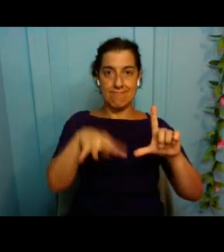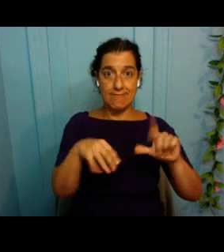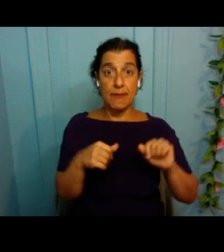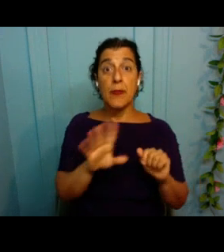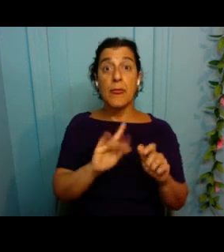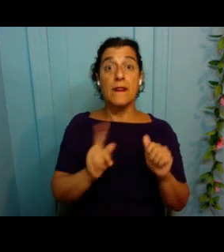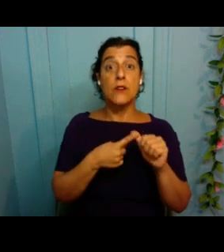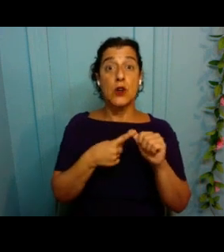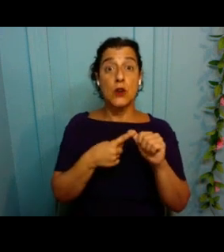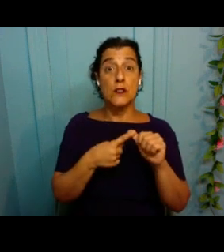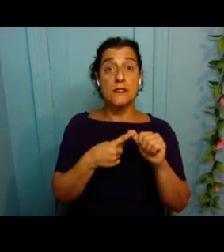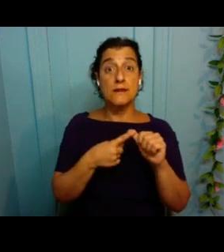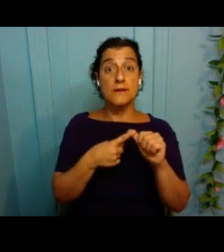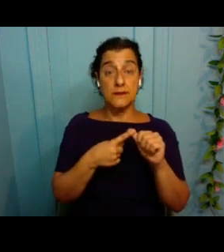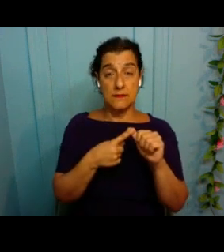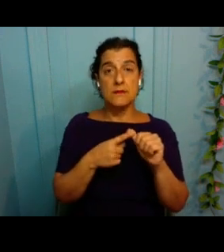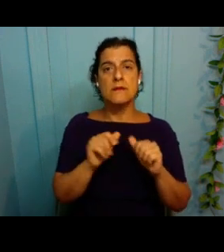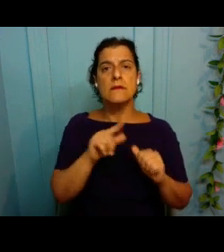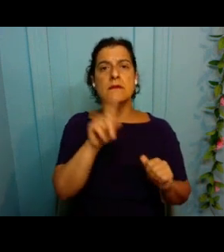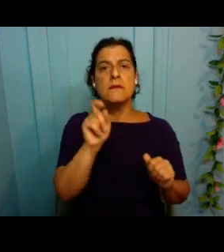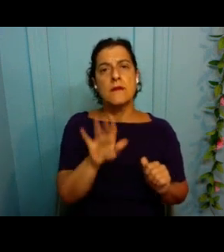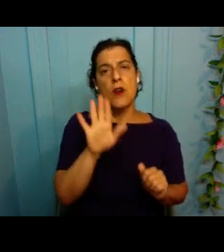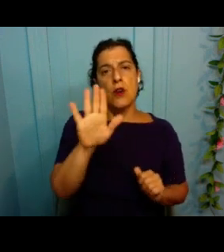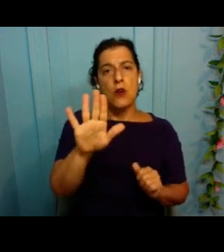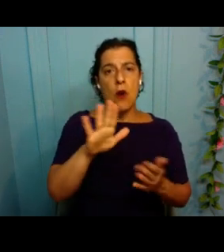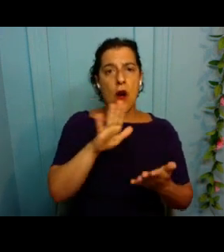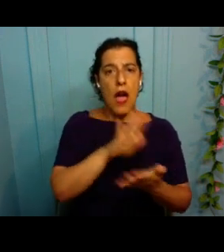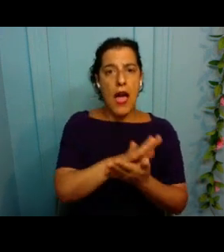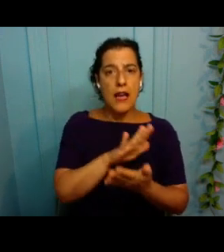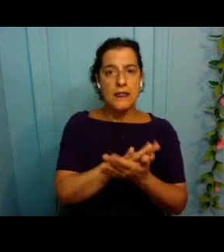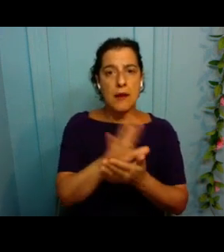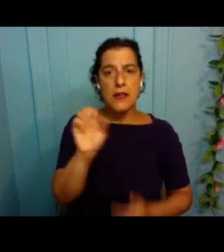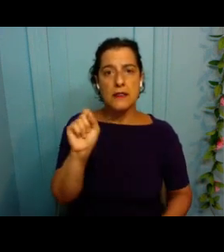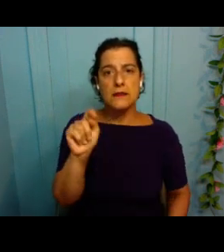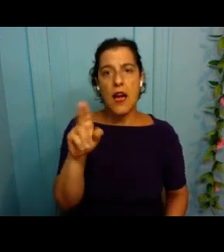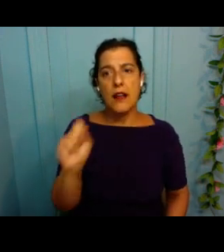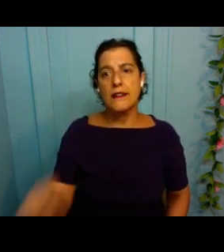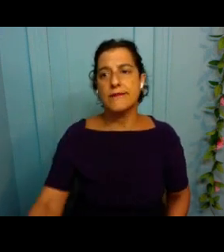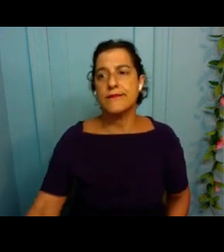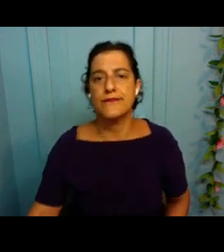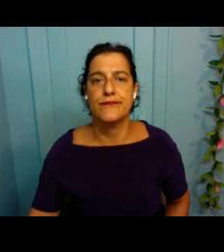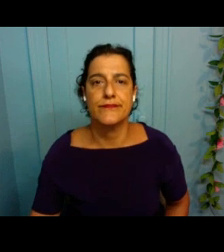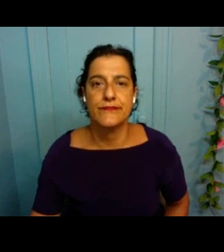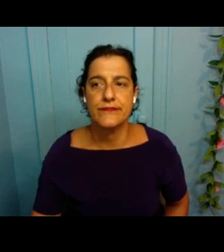one is asking, what is your academic status? So